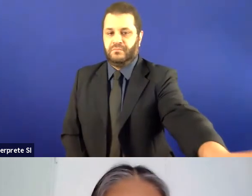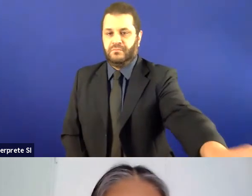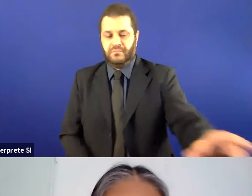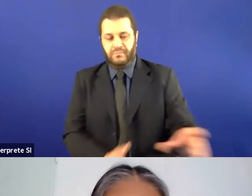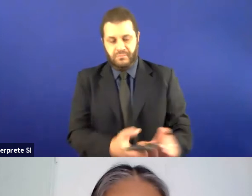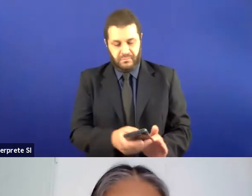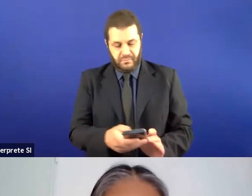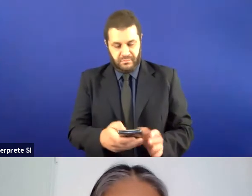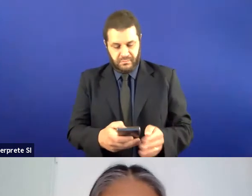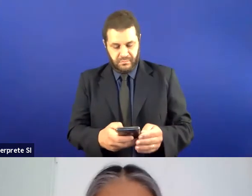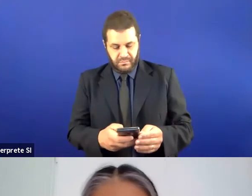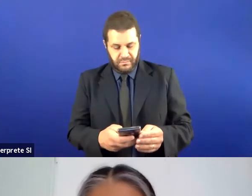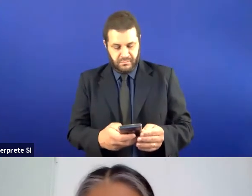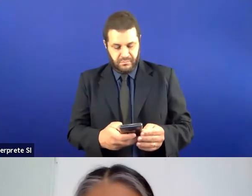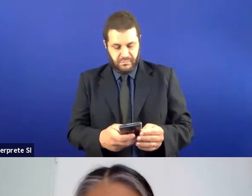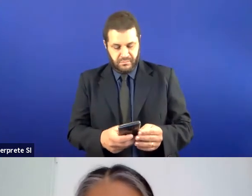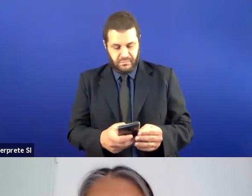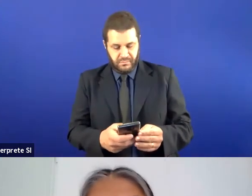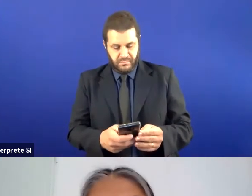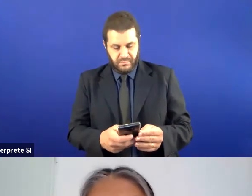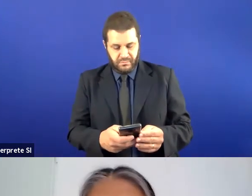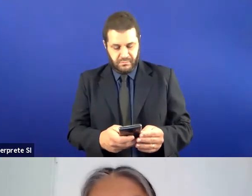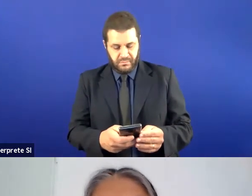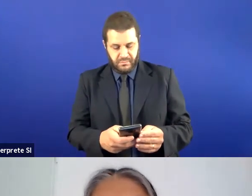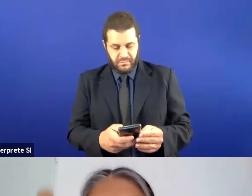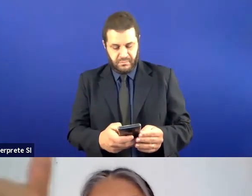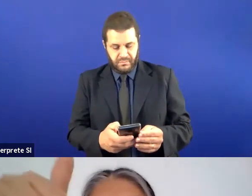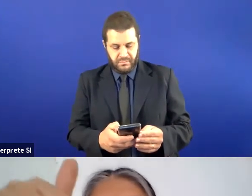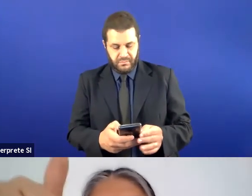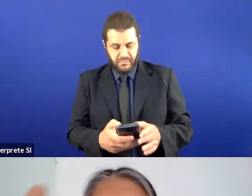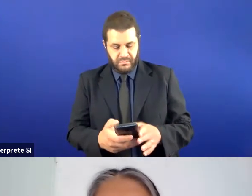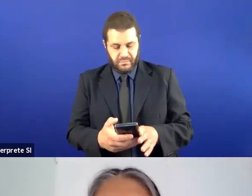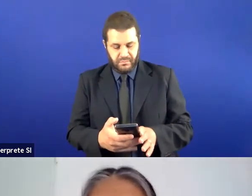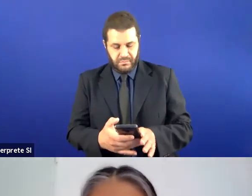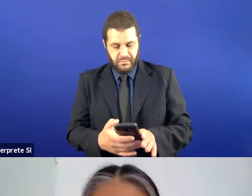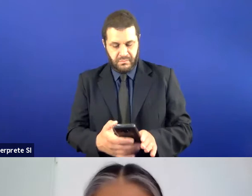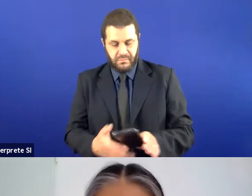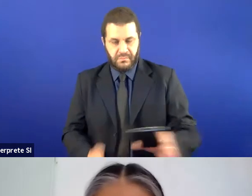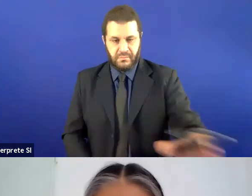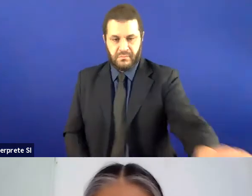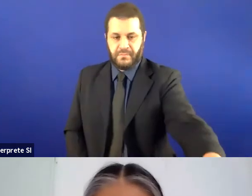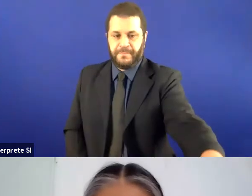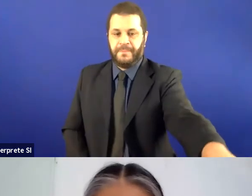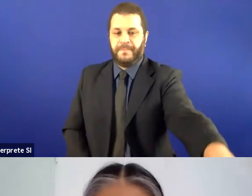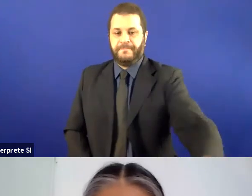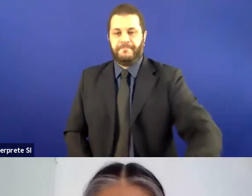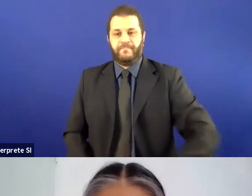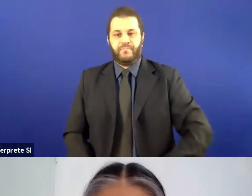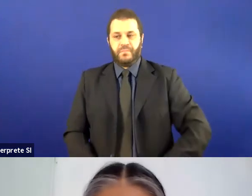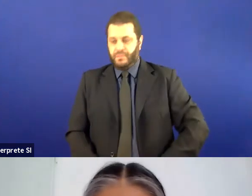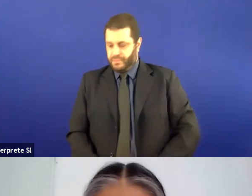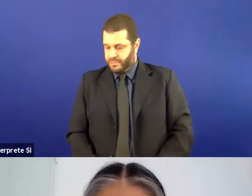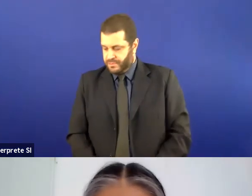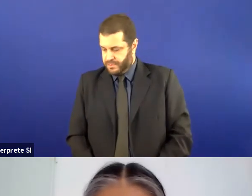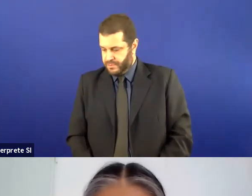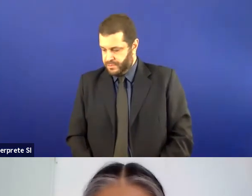hear you and see you. Wonderful to see everybody. Great friends. Thank you, Lopa. Welcome. Yeah, it's no problem at all. So